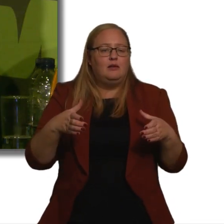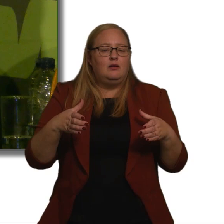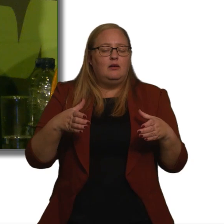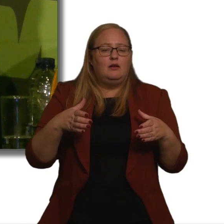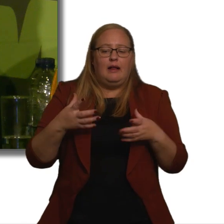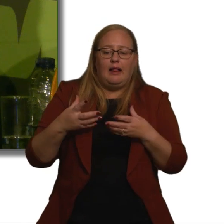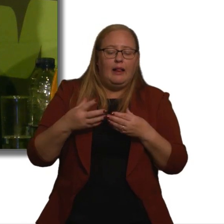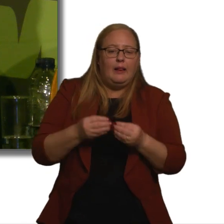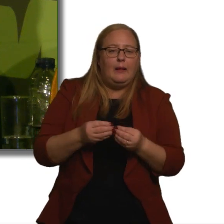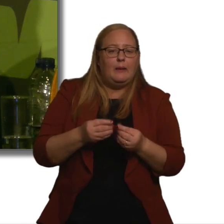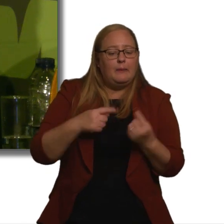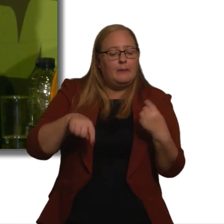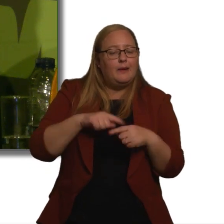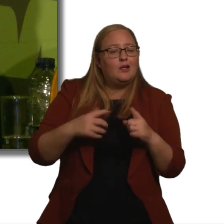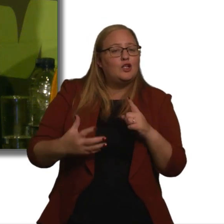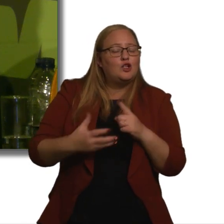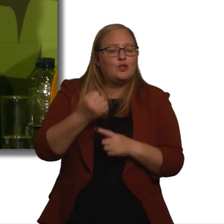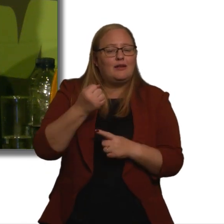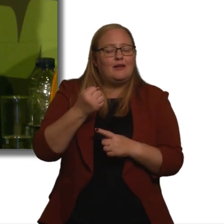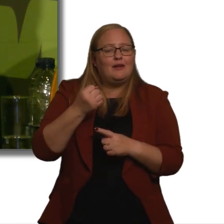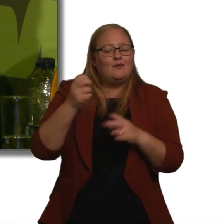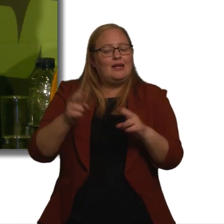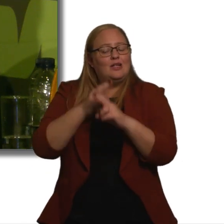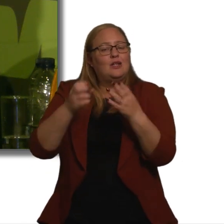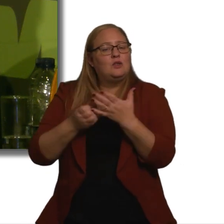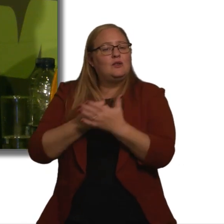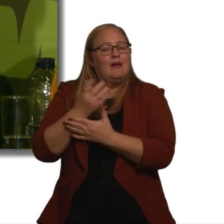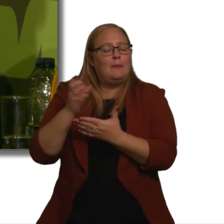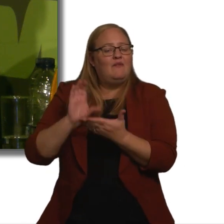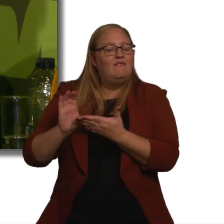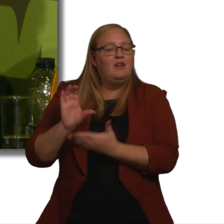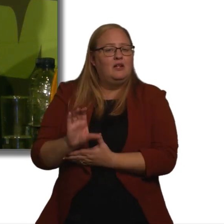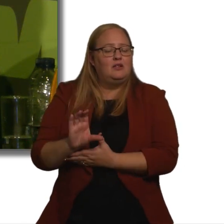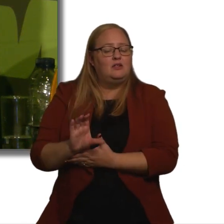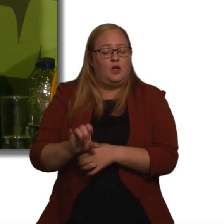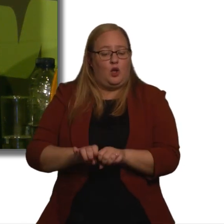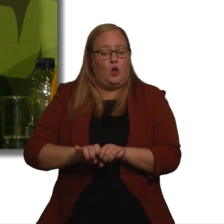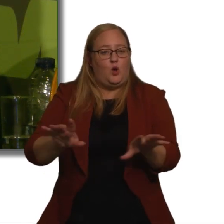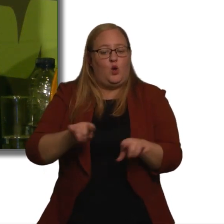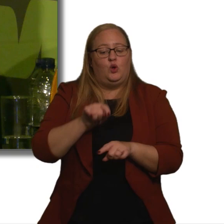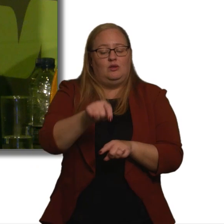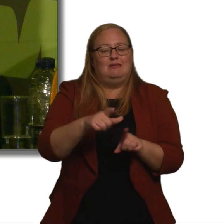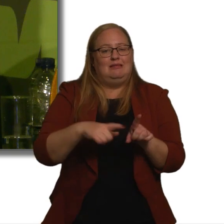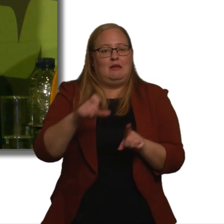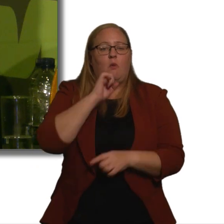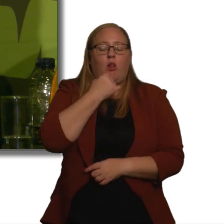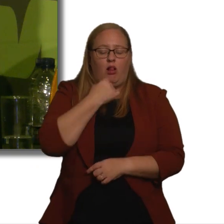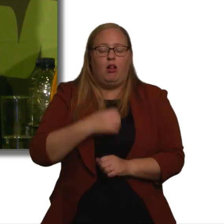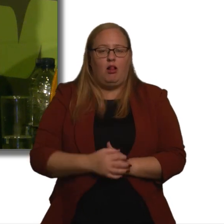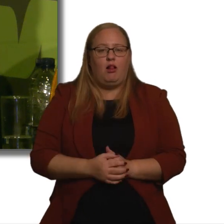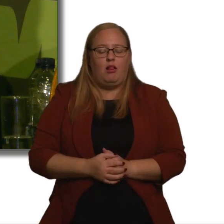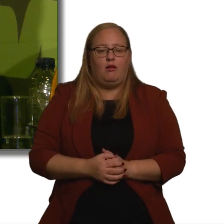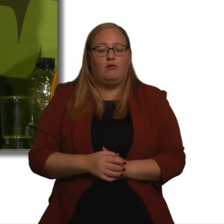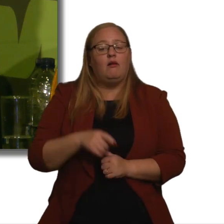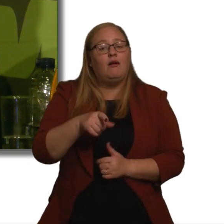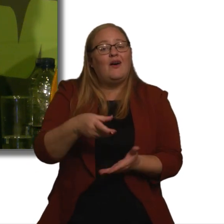what we can achieve together through an international cooperative development fund, which will launch in December of this year. The new